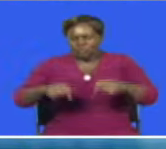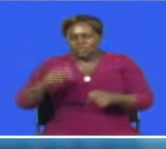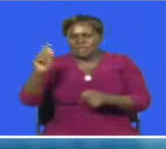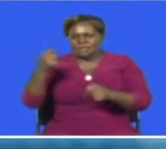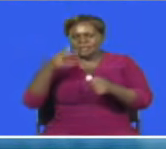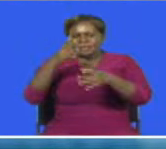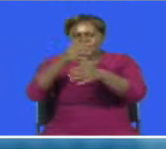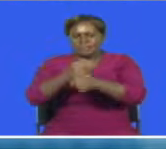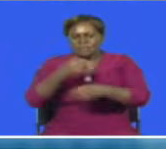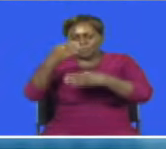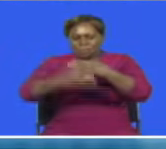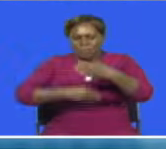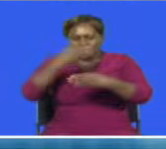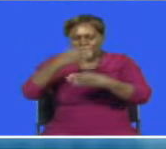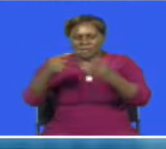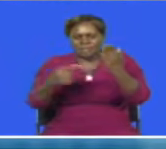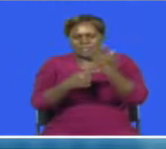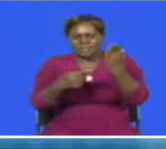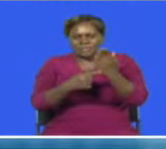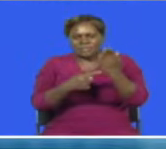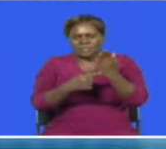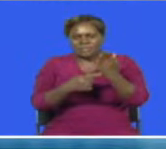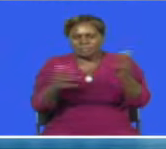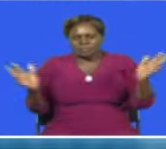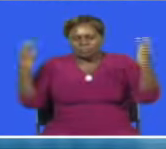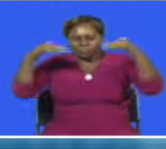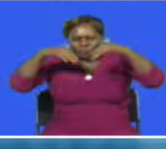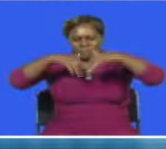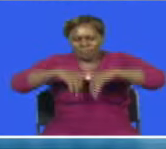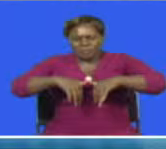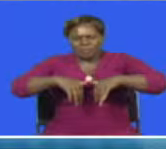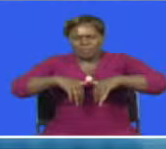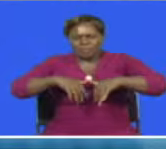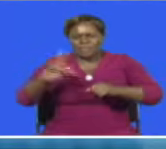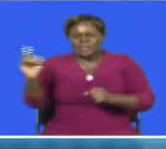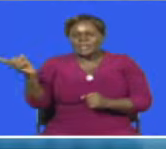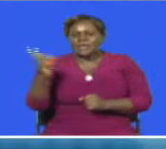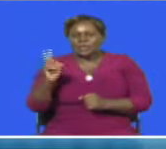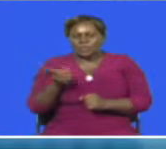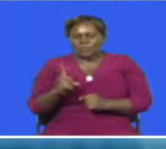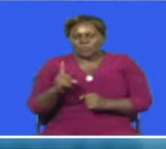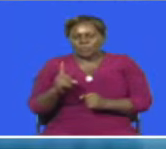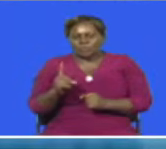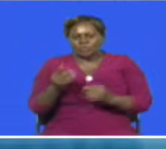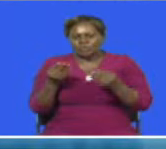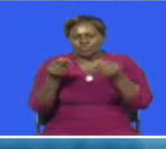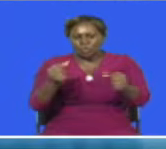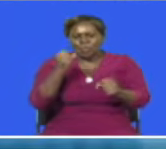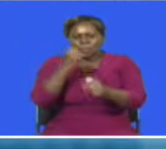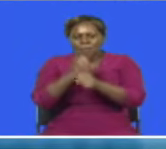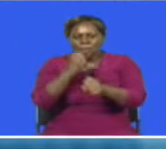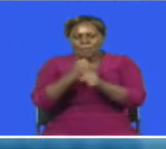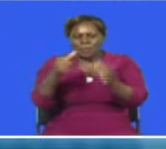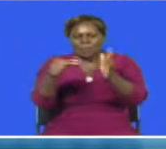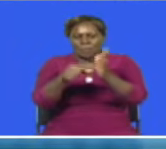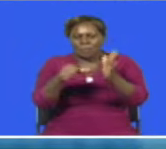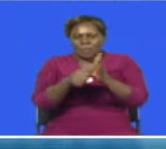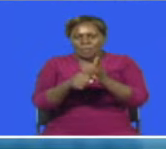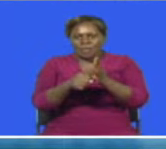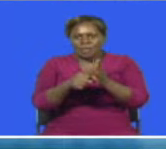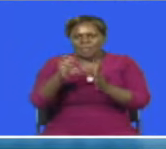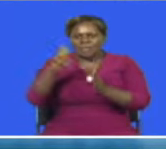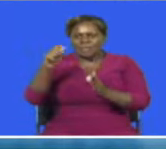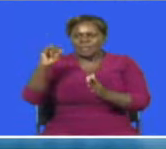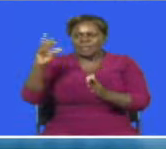Kenya Association of Manufacturers and Digitax convened a seminar in Nairobi to address the operational problem of